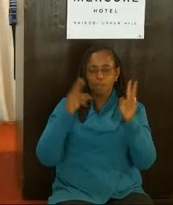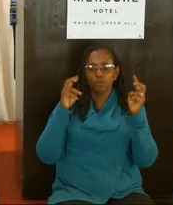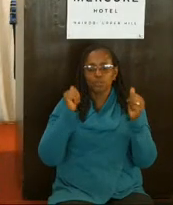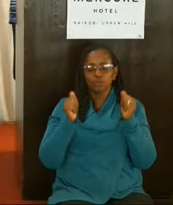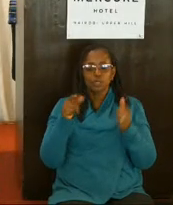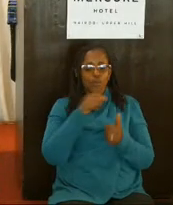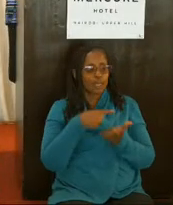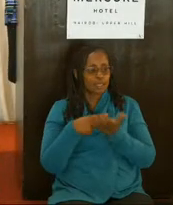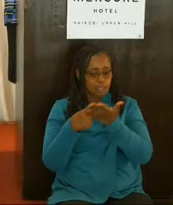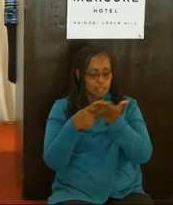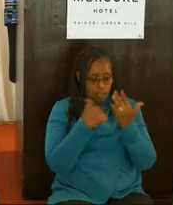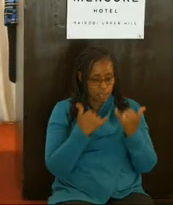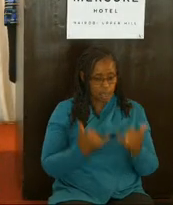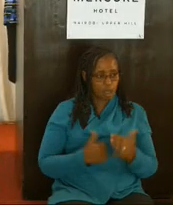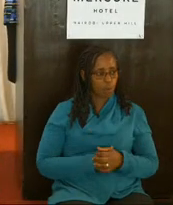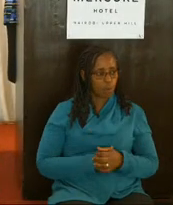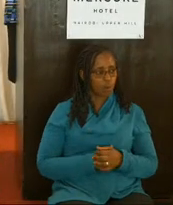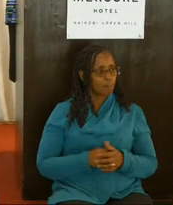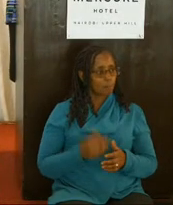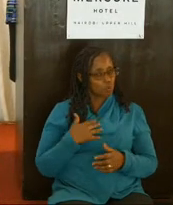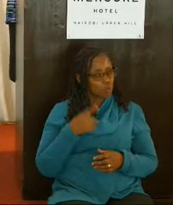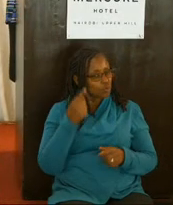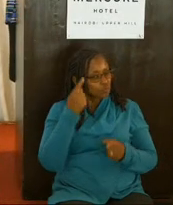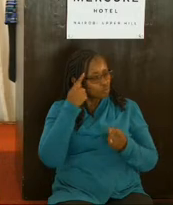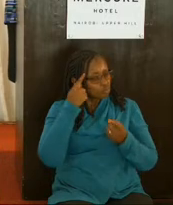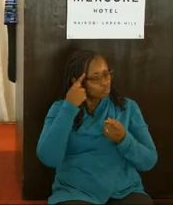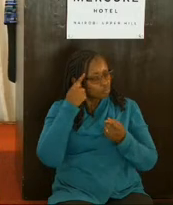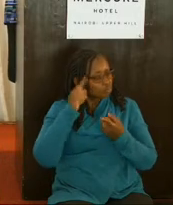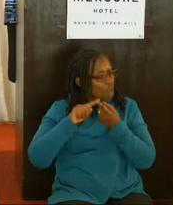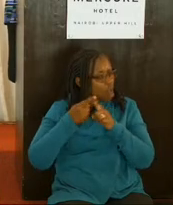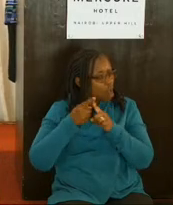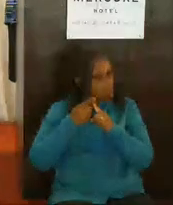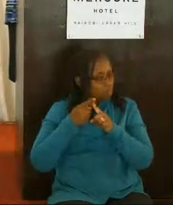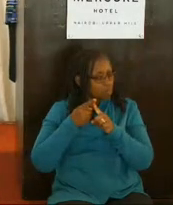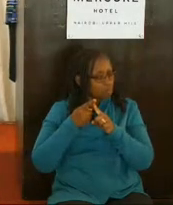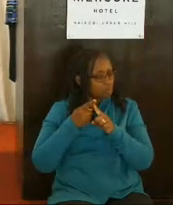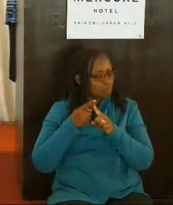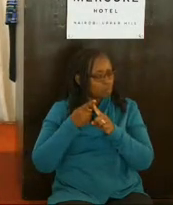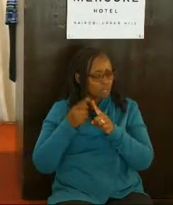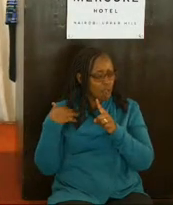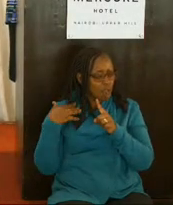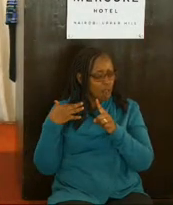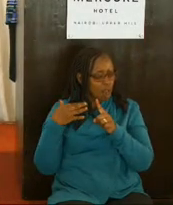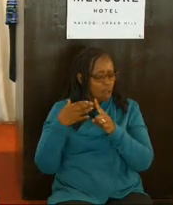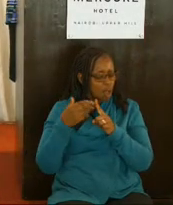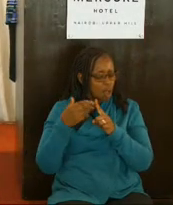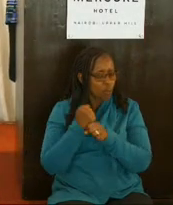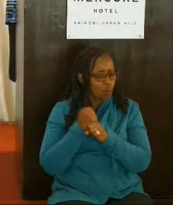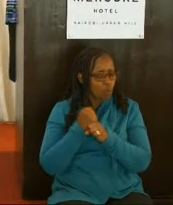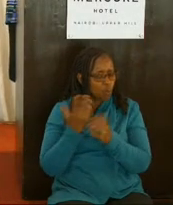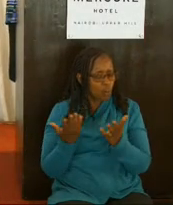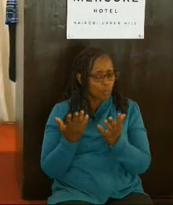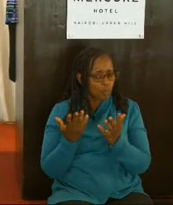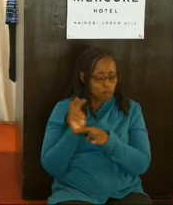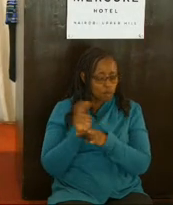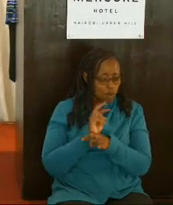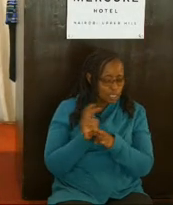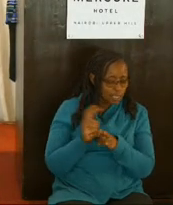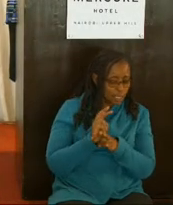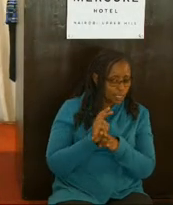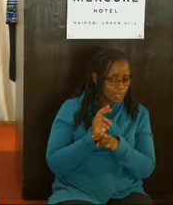want him to just reflect on the work that you have done in the last couple of years the monitoring work the